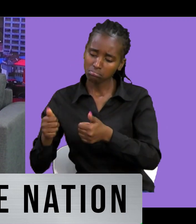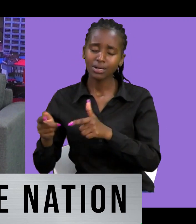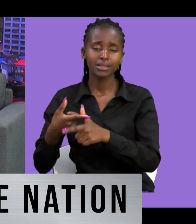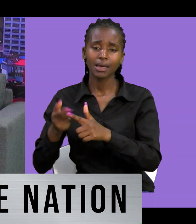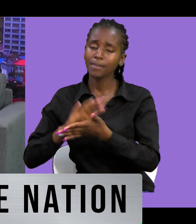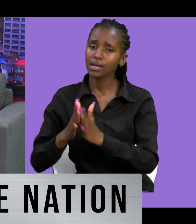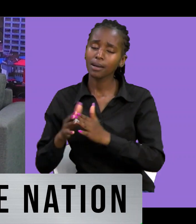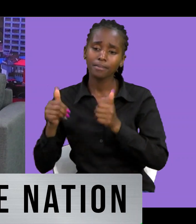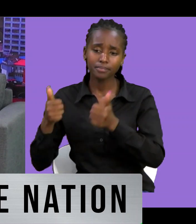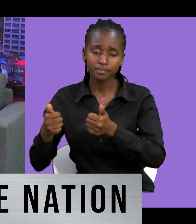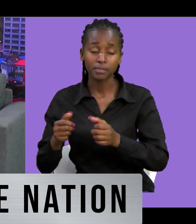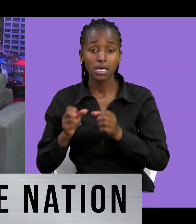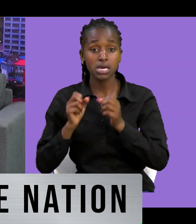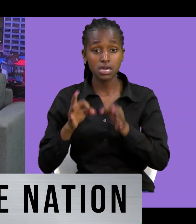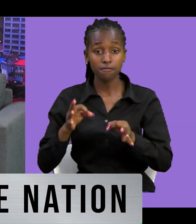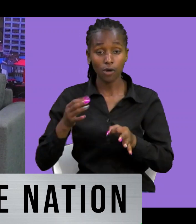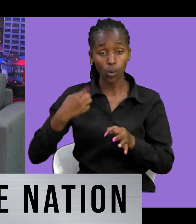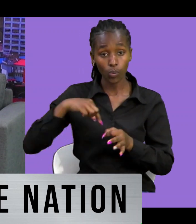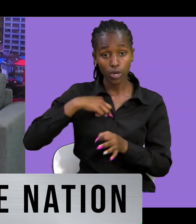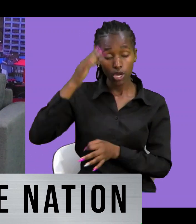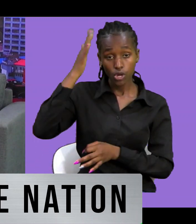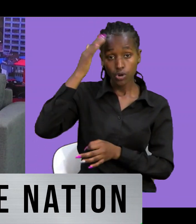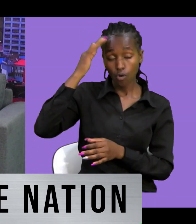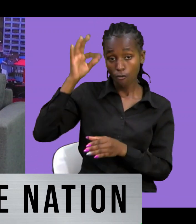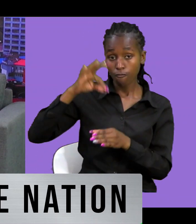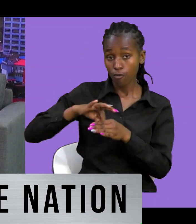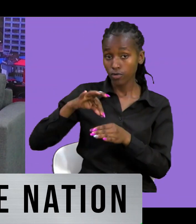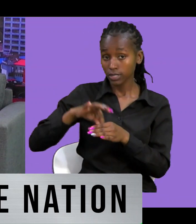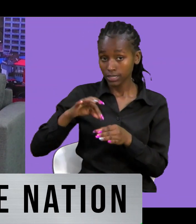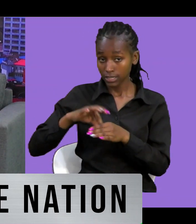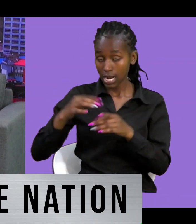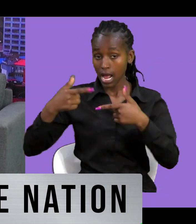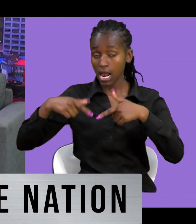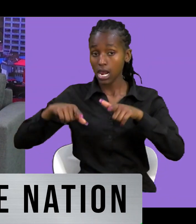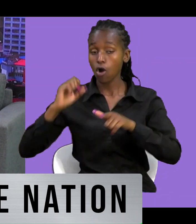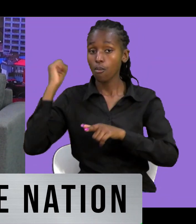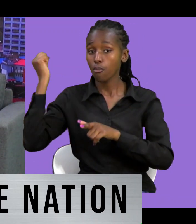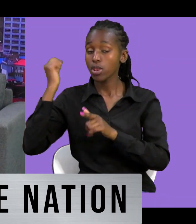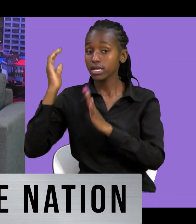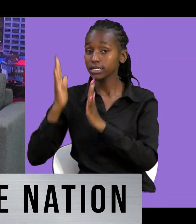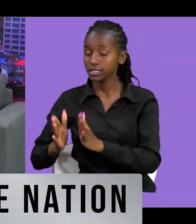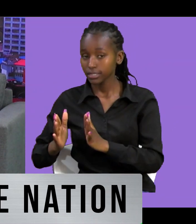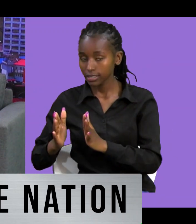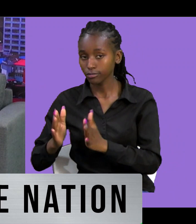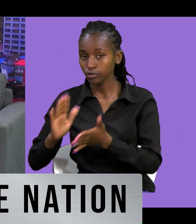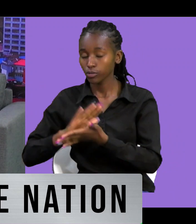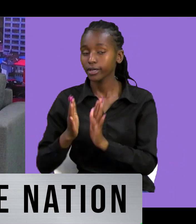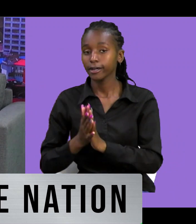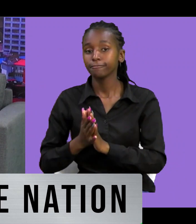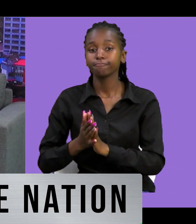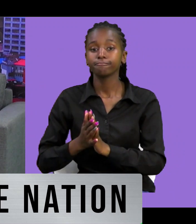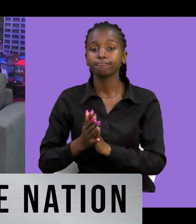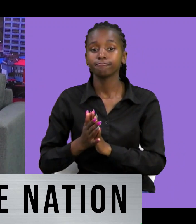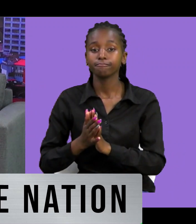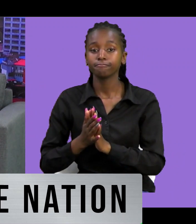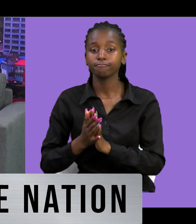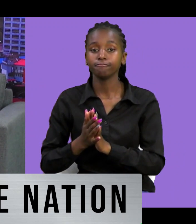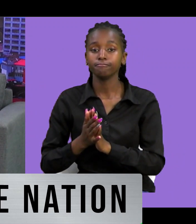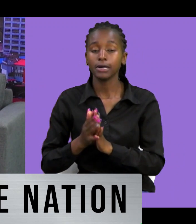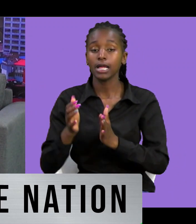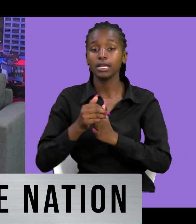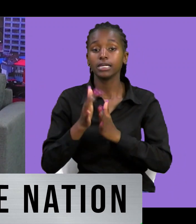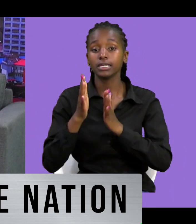people that we have been left, when it comes to politics, the best thing about politics is that we are slaves, we are supposed to be